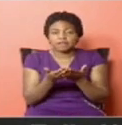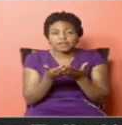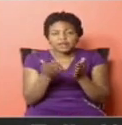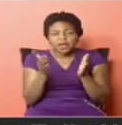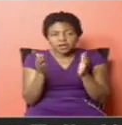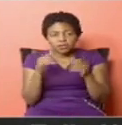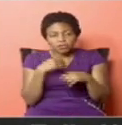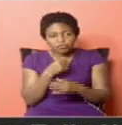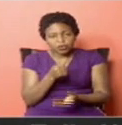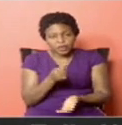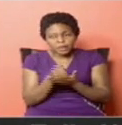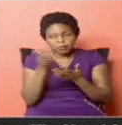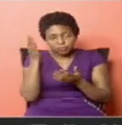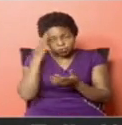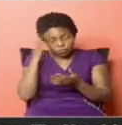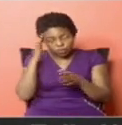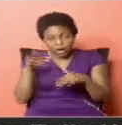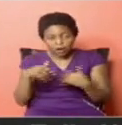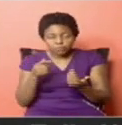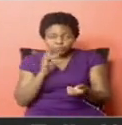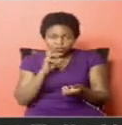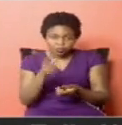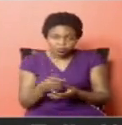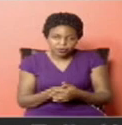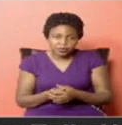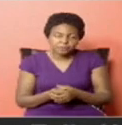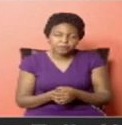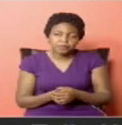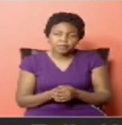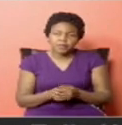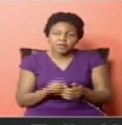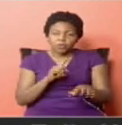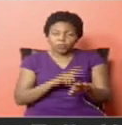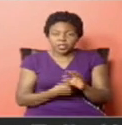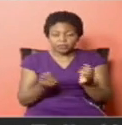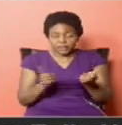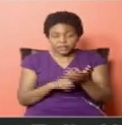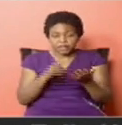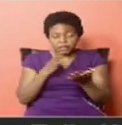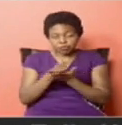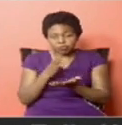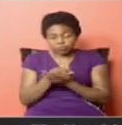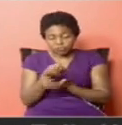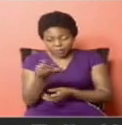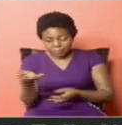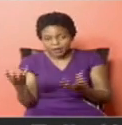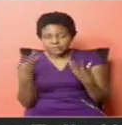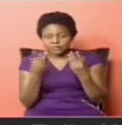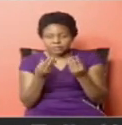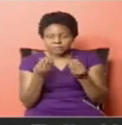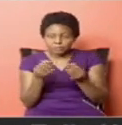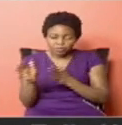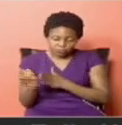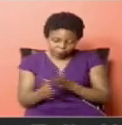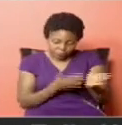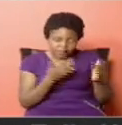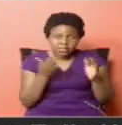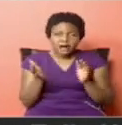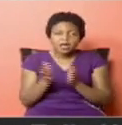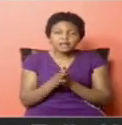tapped on so that we are able to respond accordingly. Once these figures are known, it's easier to plan. And I want to